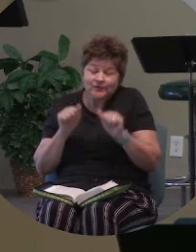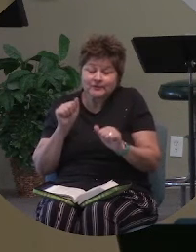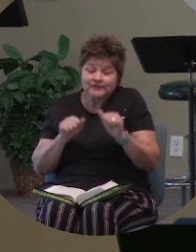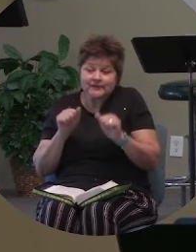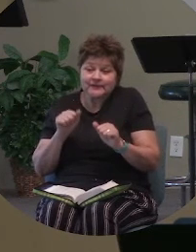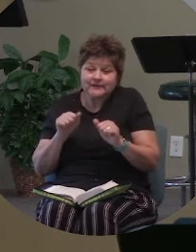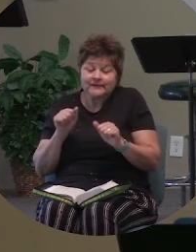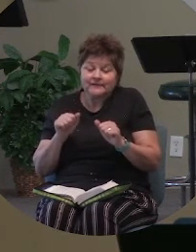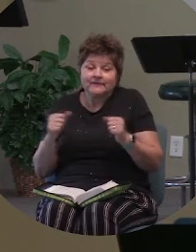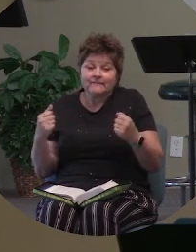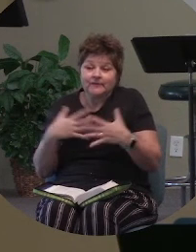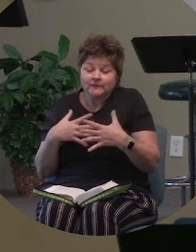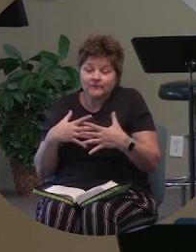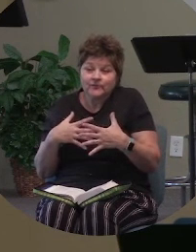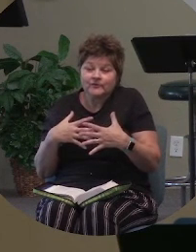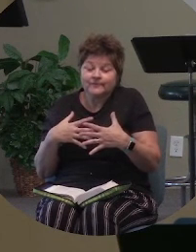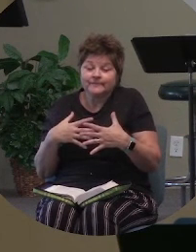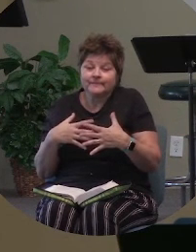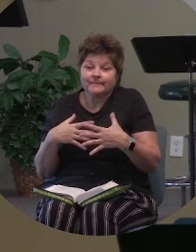Fearful?